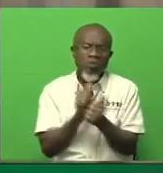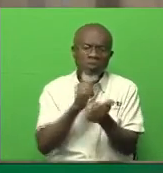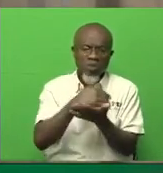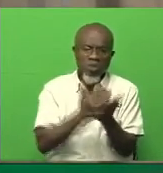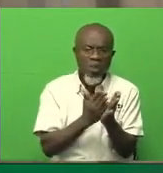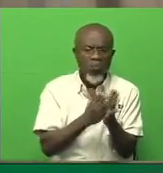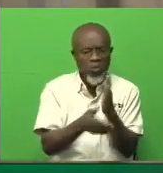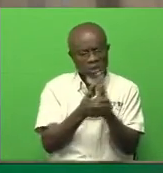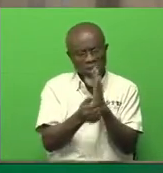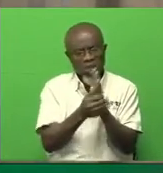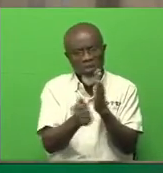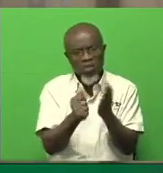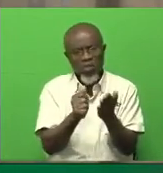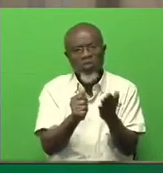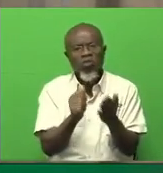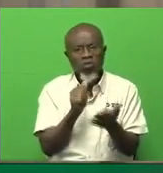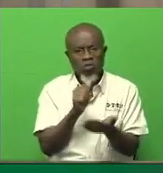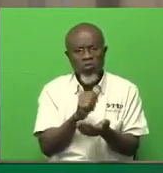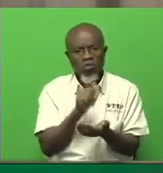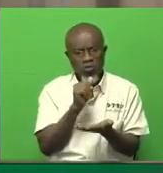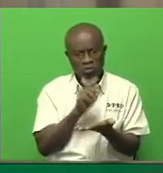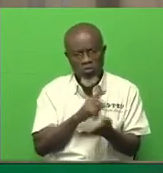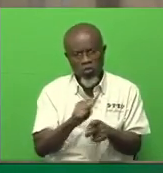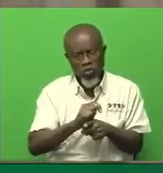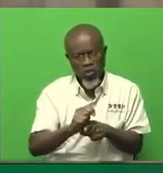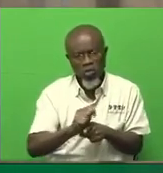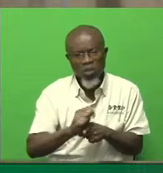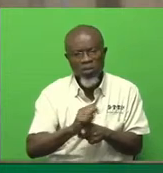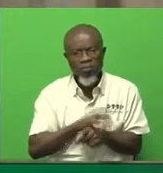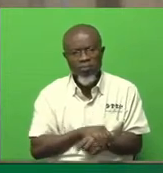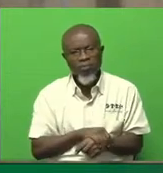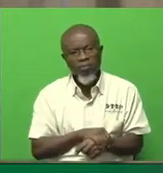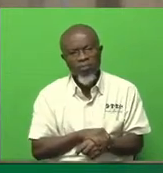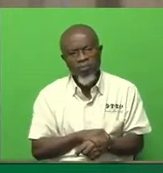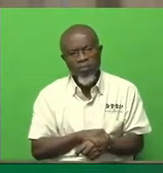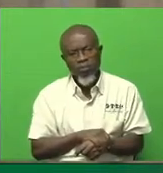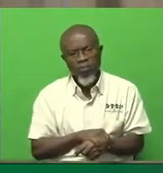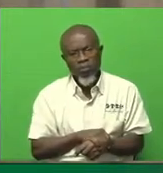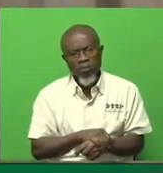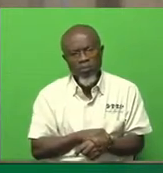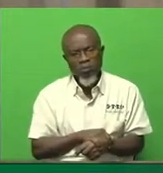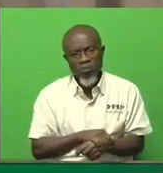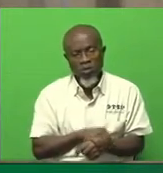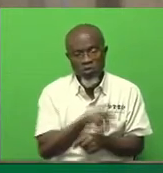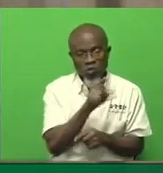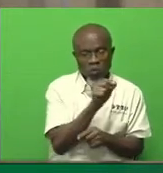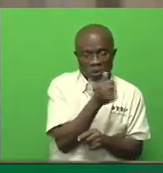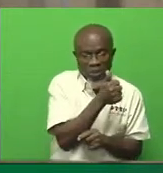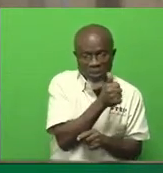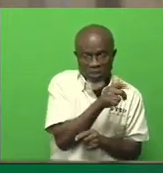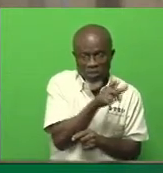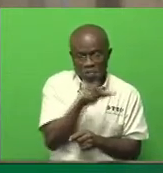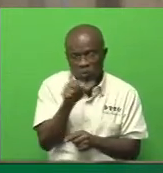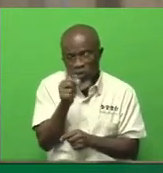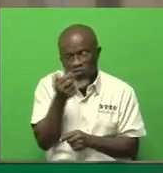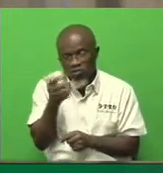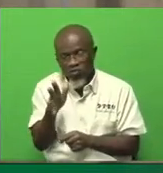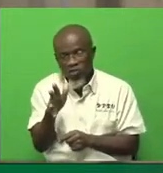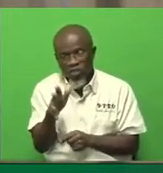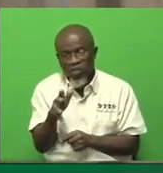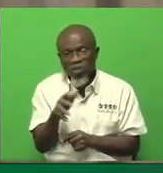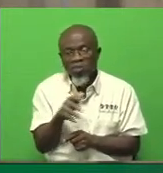all of the the high fives we're doing so good in during 2010 to 2015 the Caribbean vocational